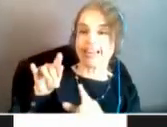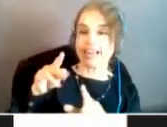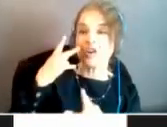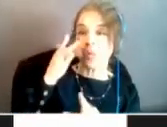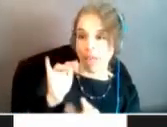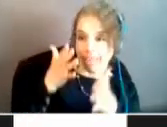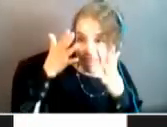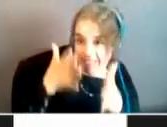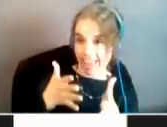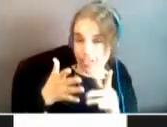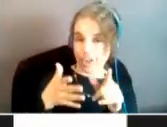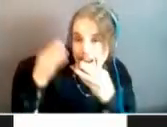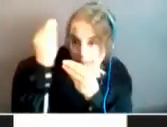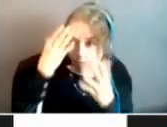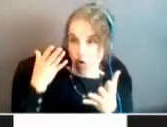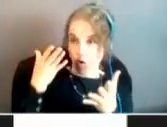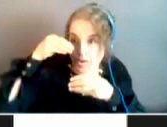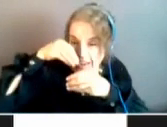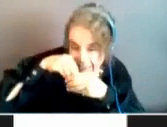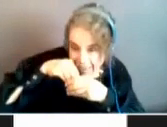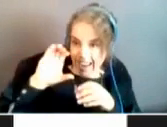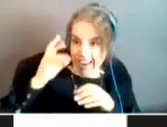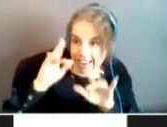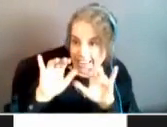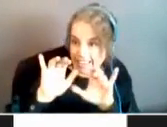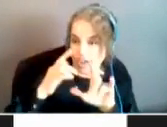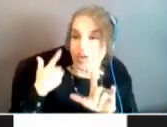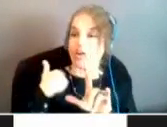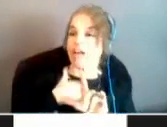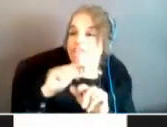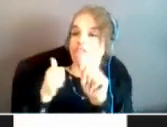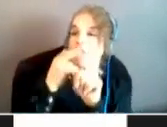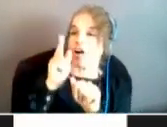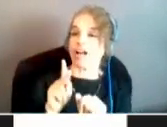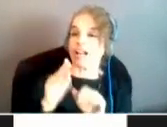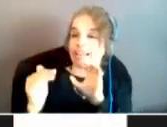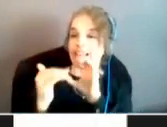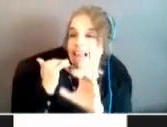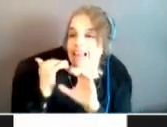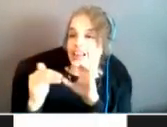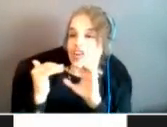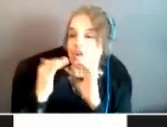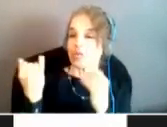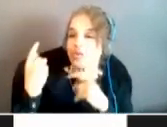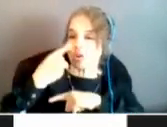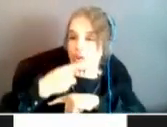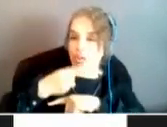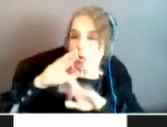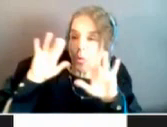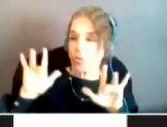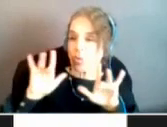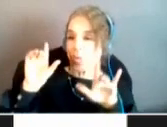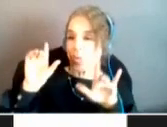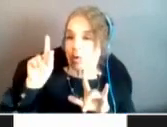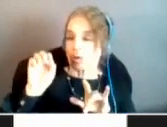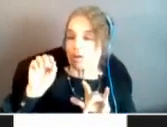that I left the information in the chat. We'll also follow up with an email today that includes the recording, the slides,